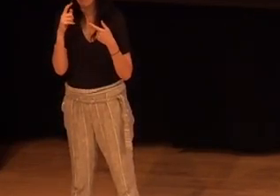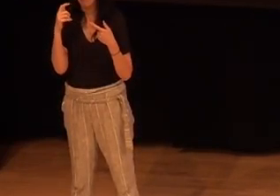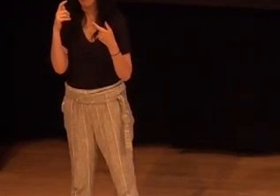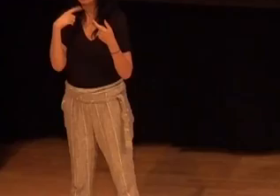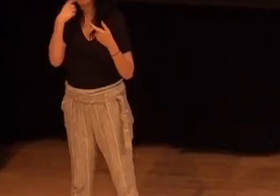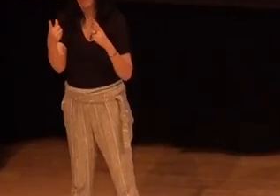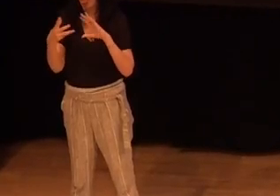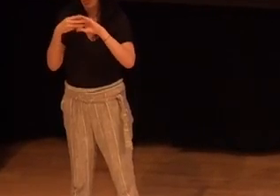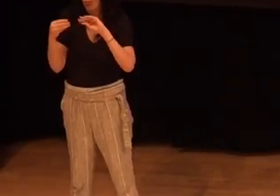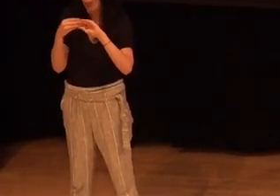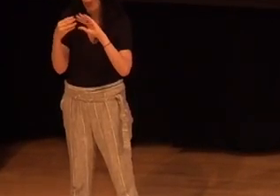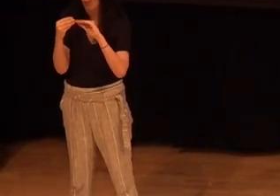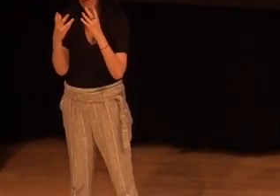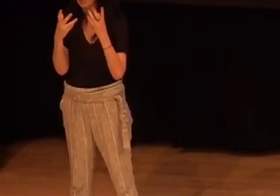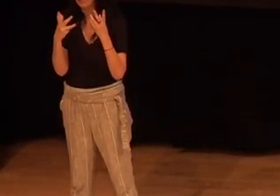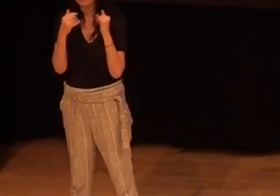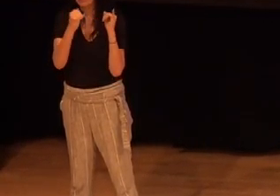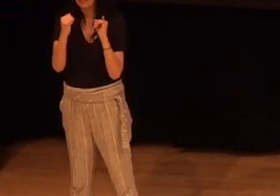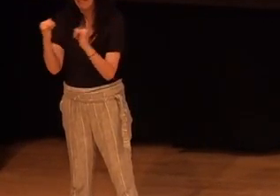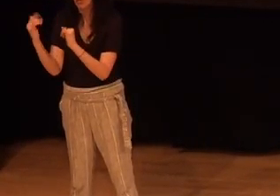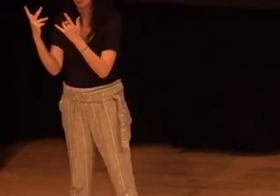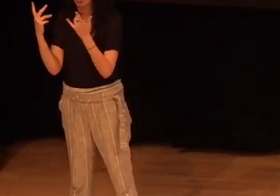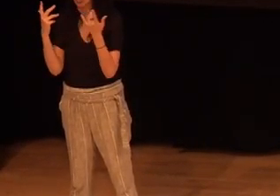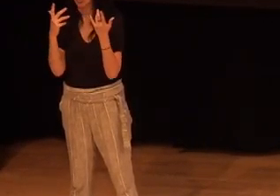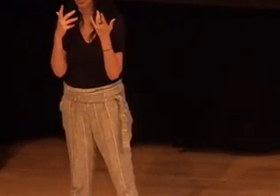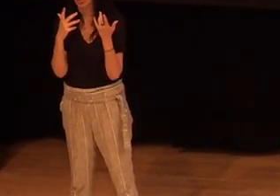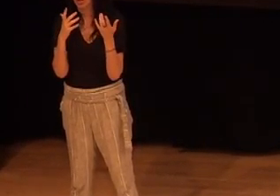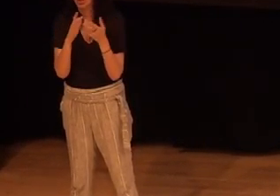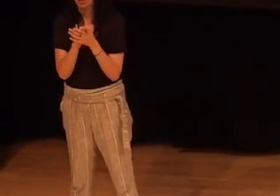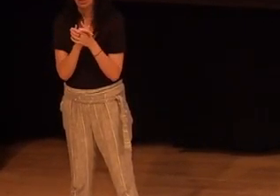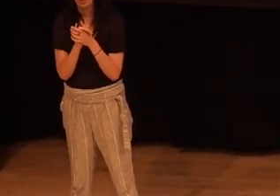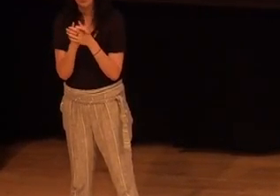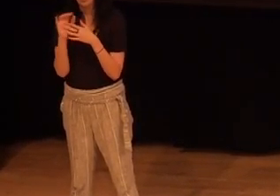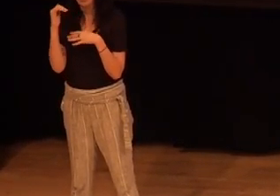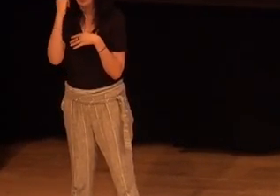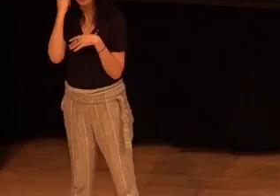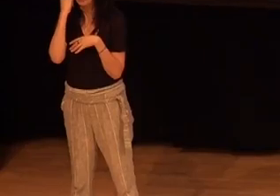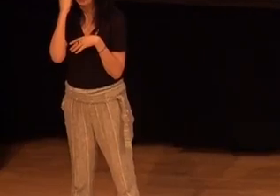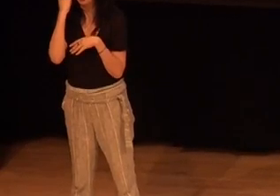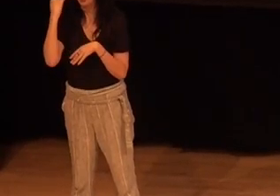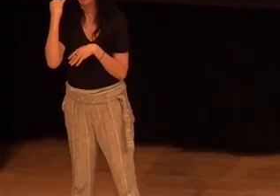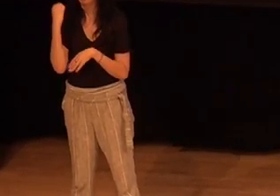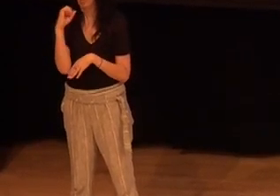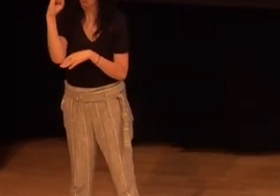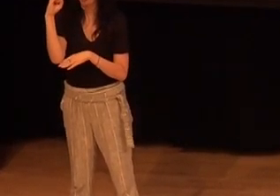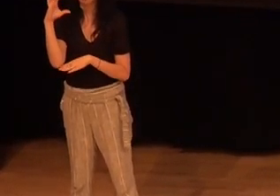stories individually. For example, if there's an activist in the disability rights movement,